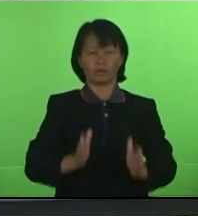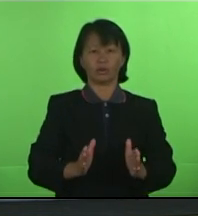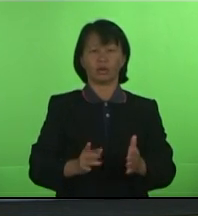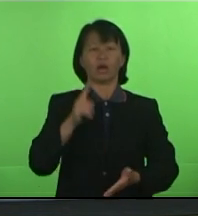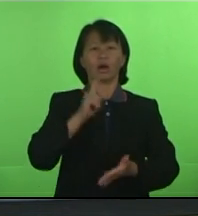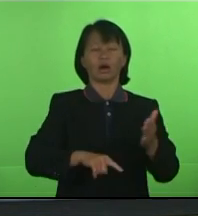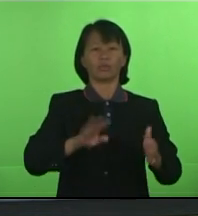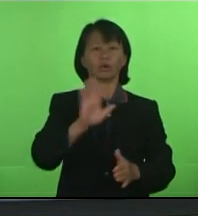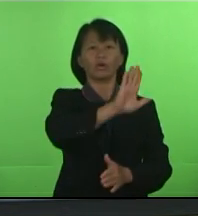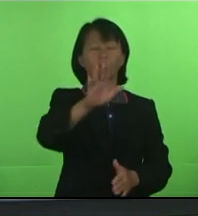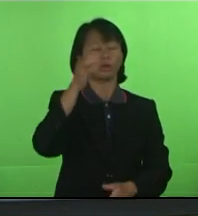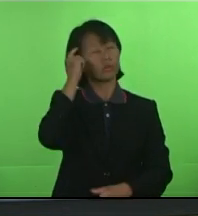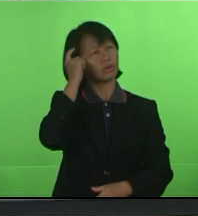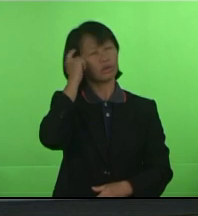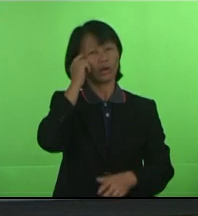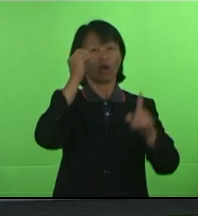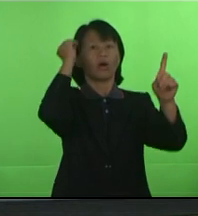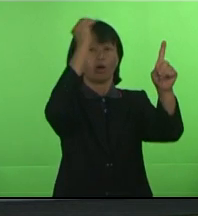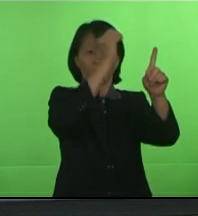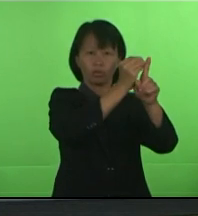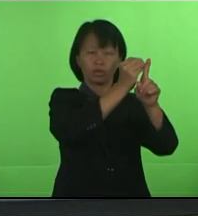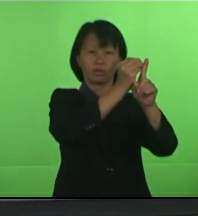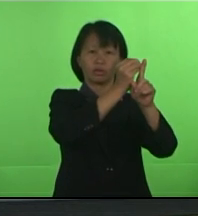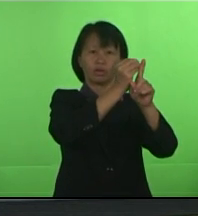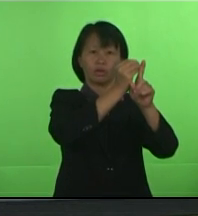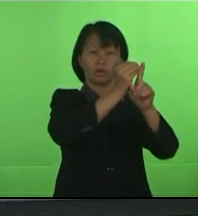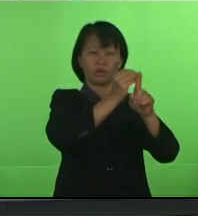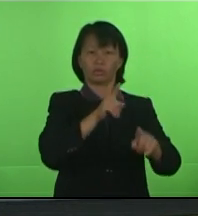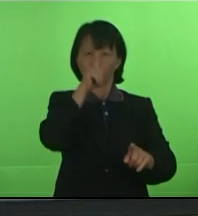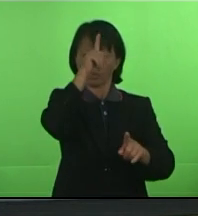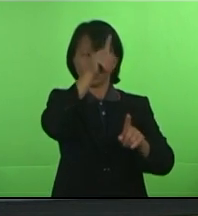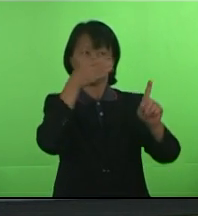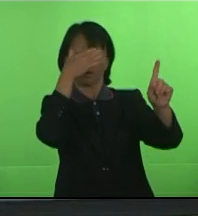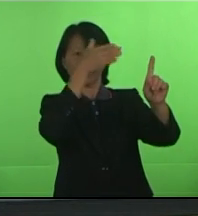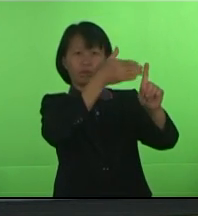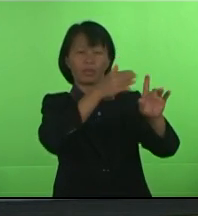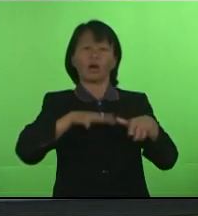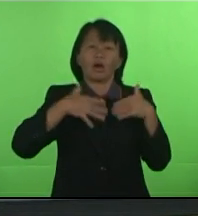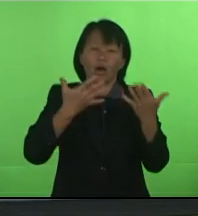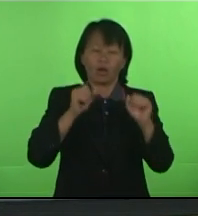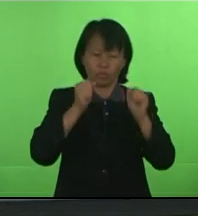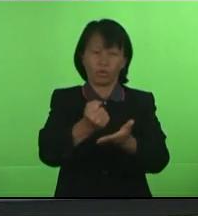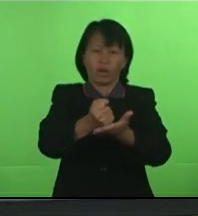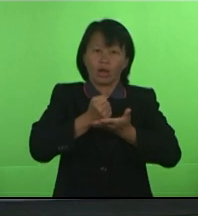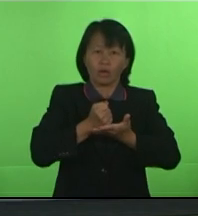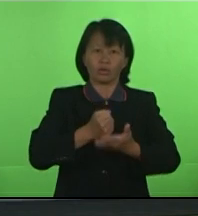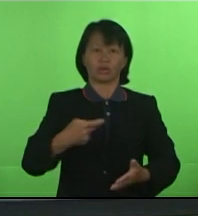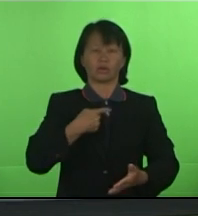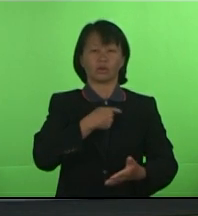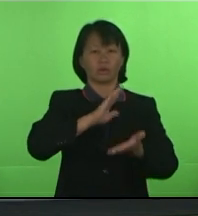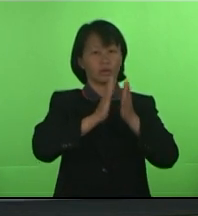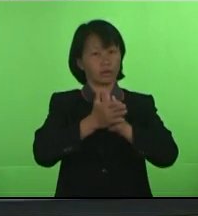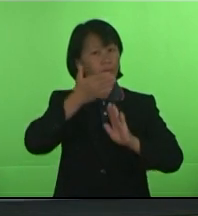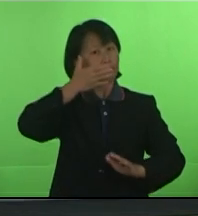What do we think are the objectives or the real purpose, or how it can help us to become